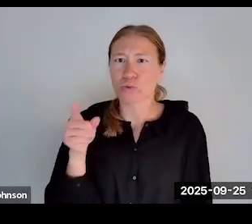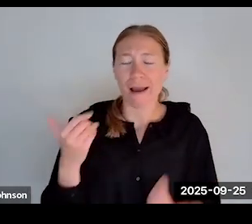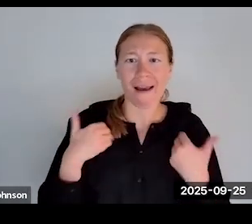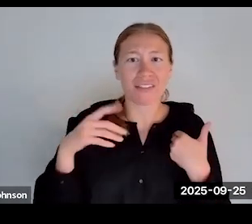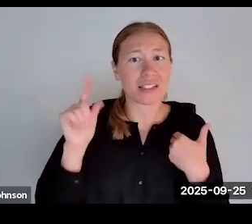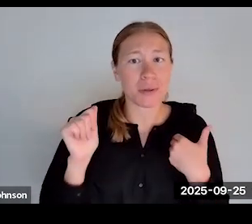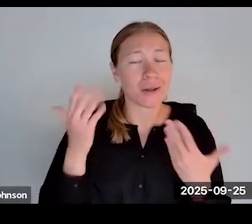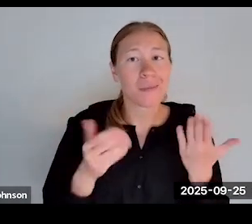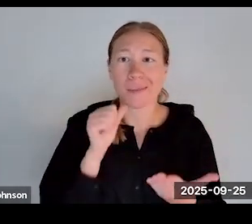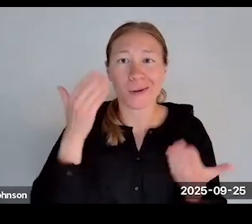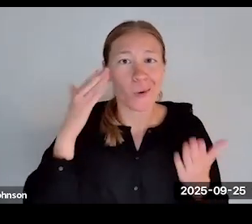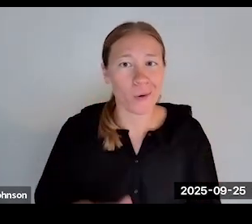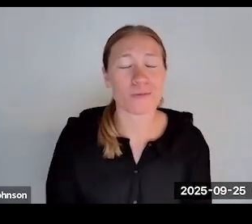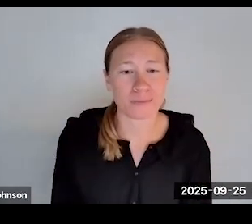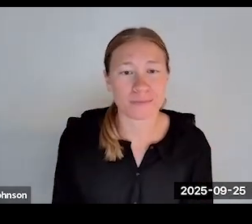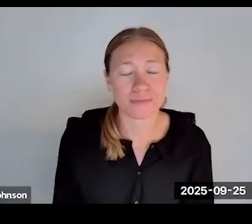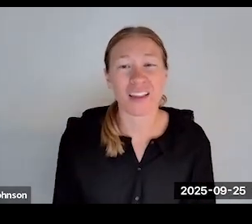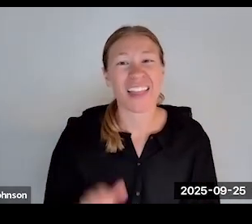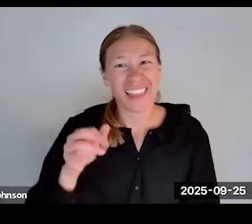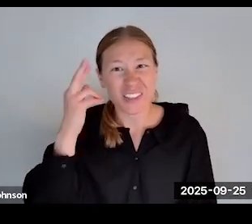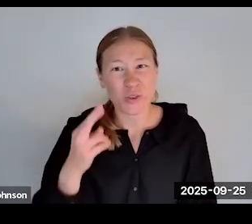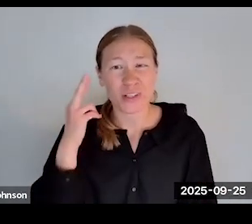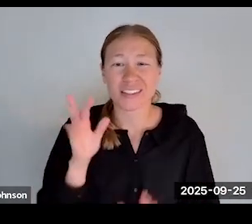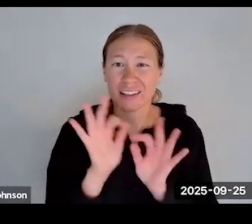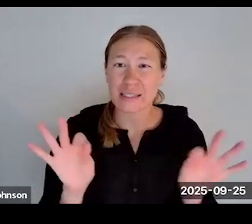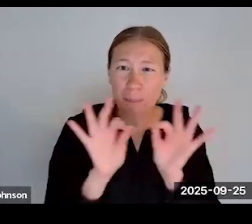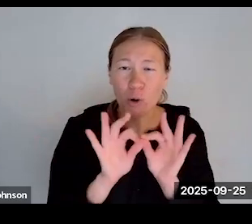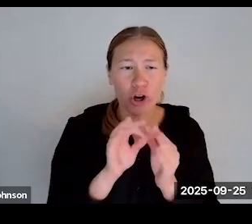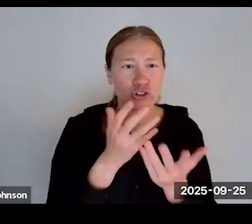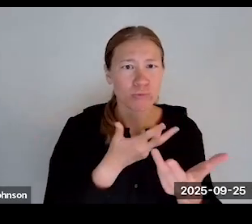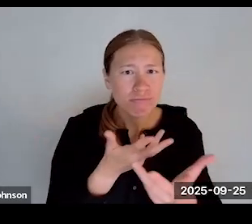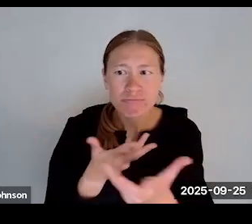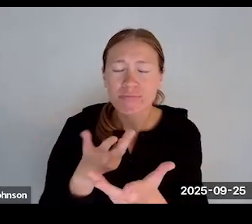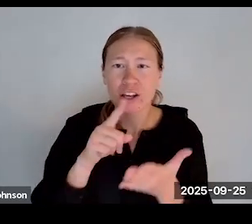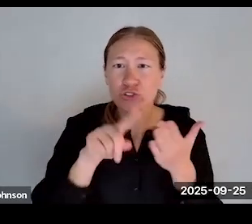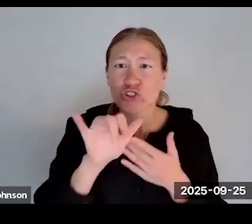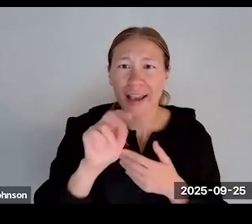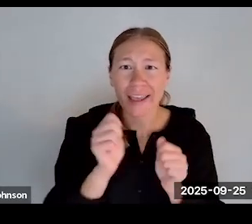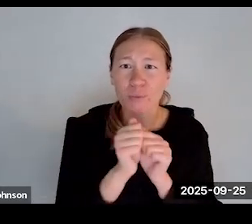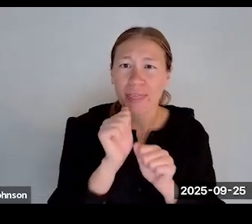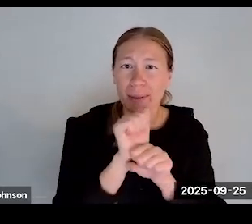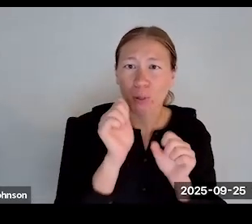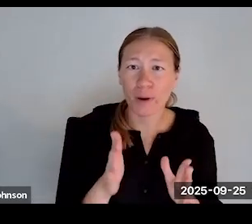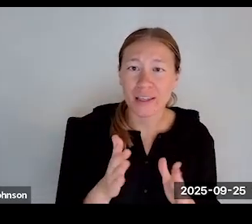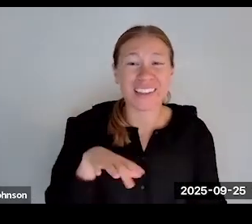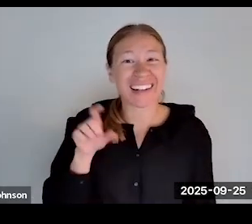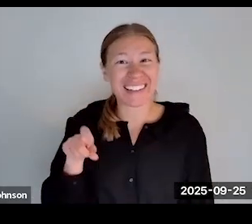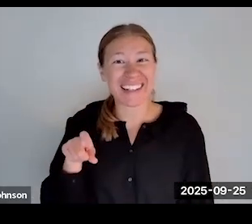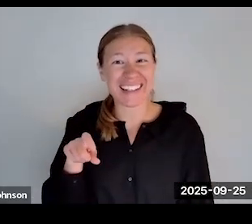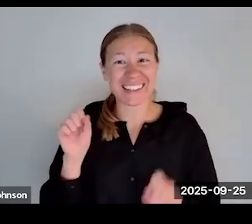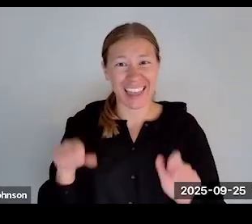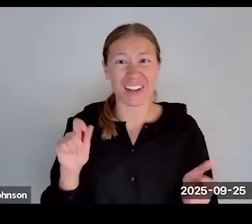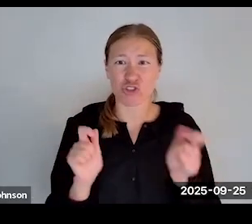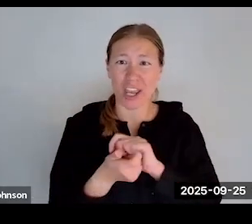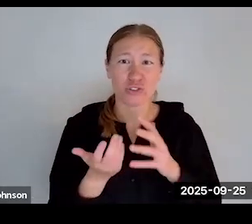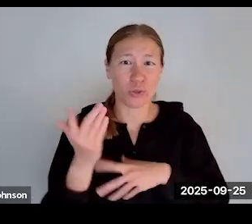disability. It's also why it's so important to check in with employees, since needs may change over time, and be ready